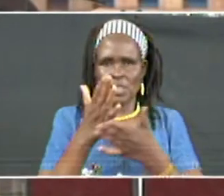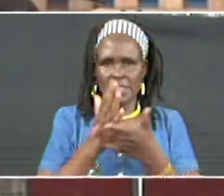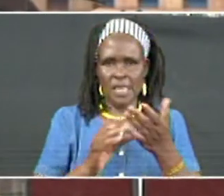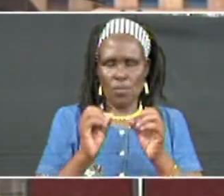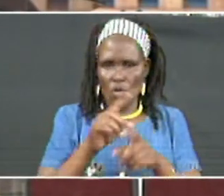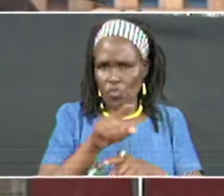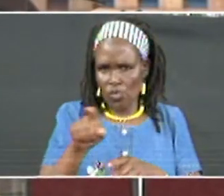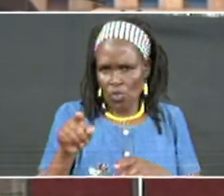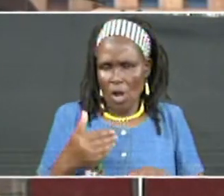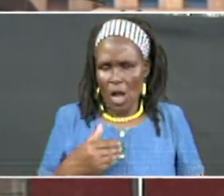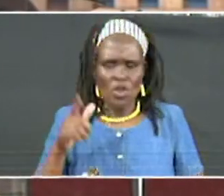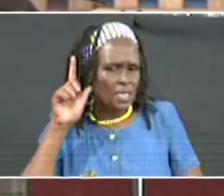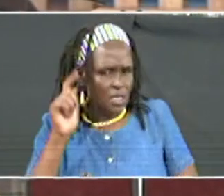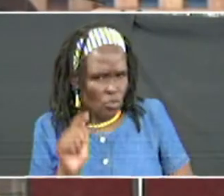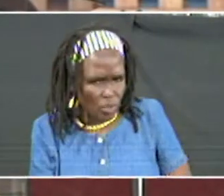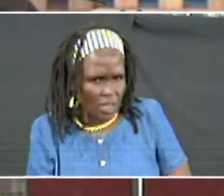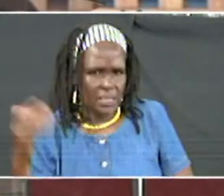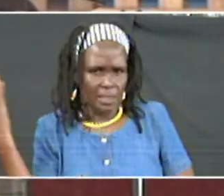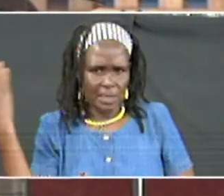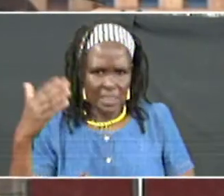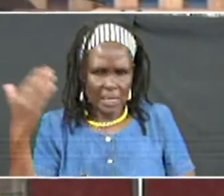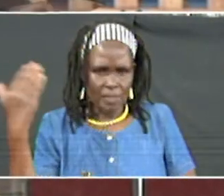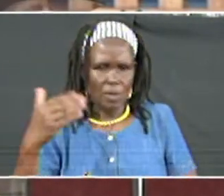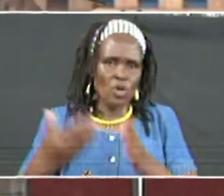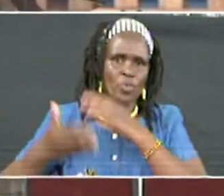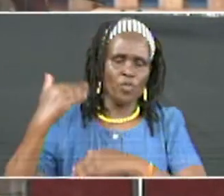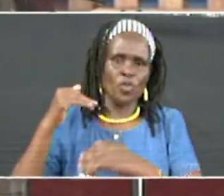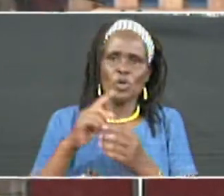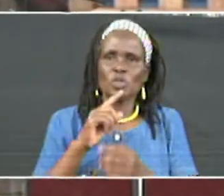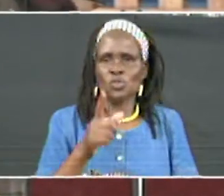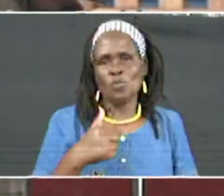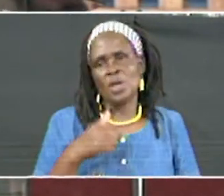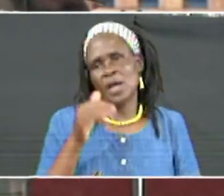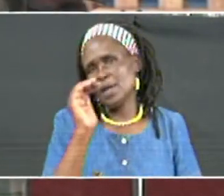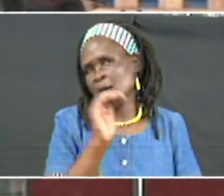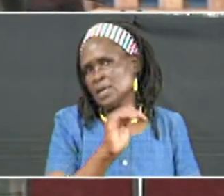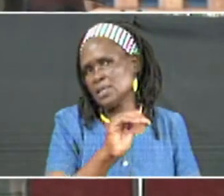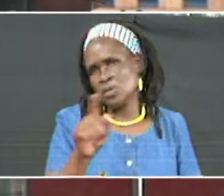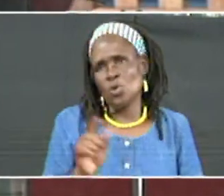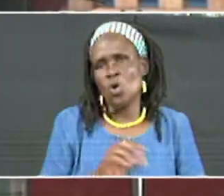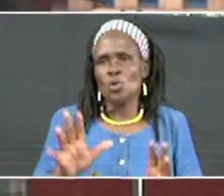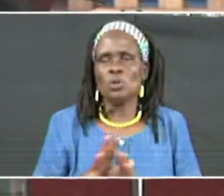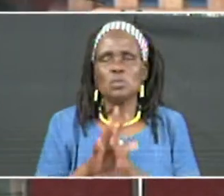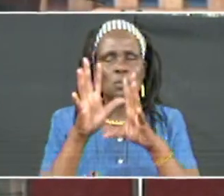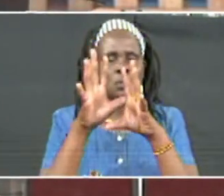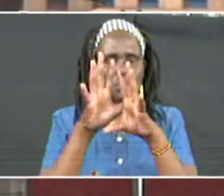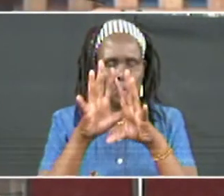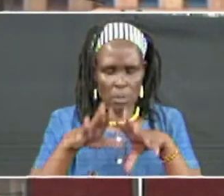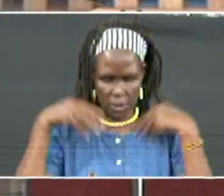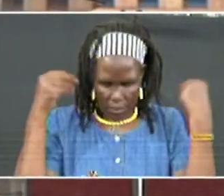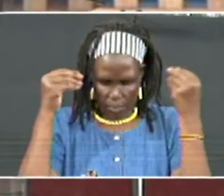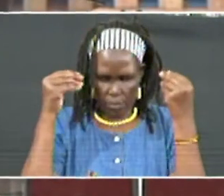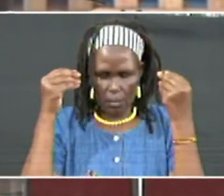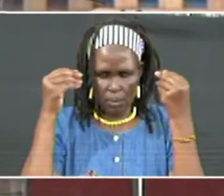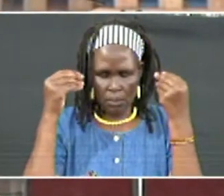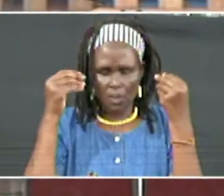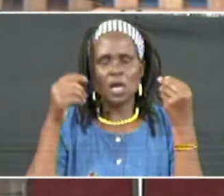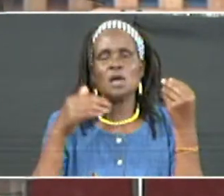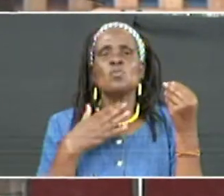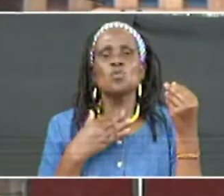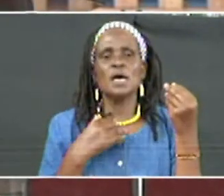sermon before, and so I urge you not to switch off your ears to me. I urge you to